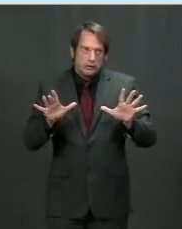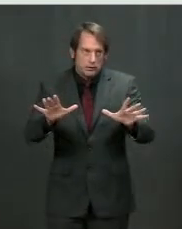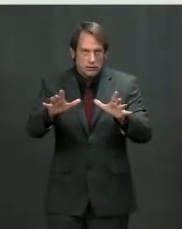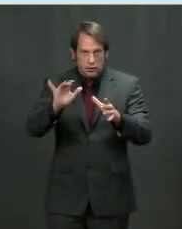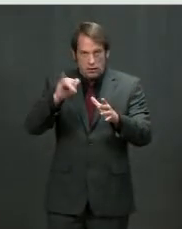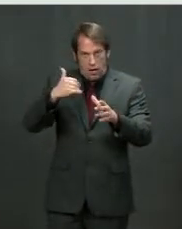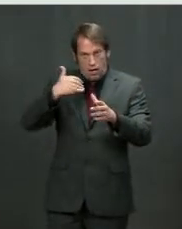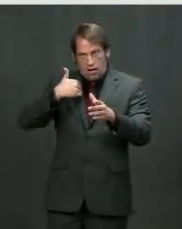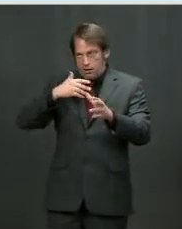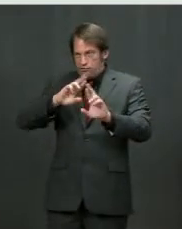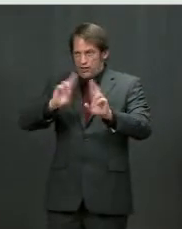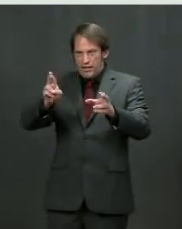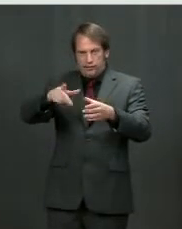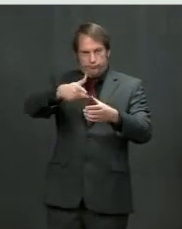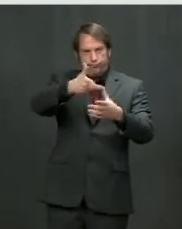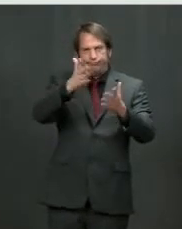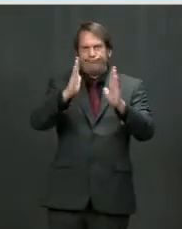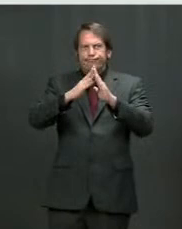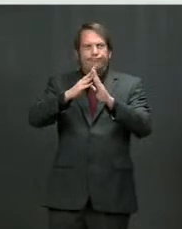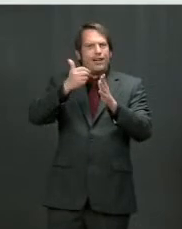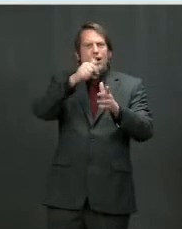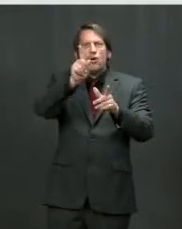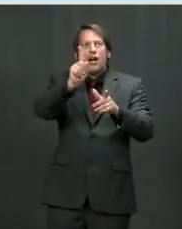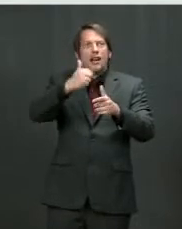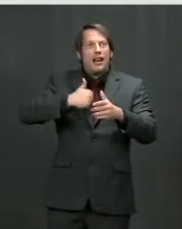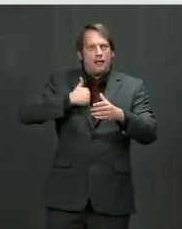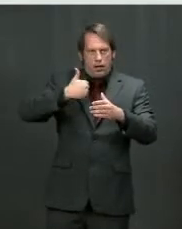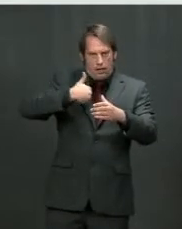and to advance equitable distribution of the vaccine,